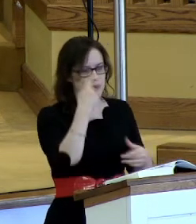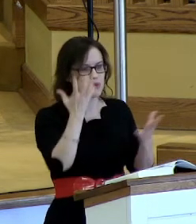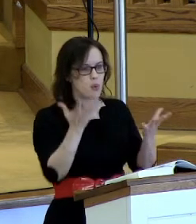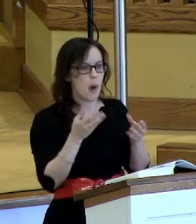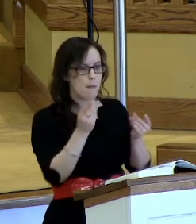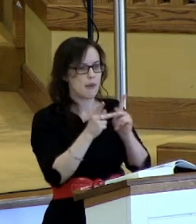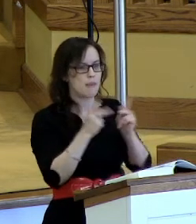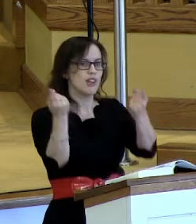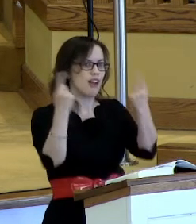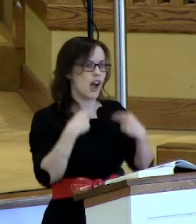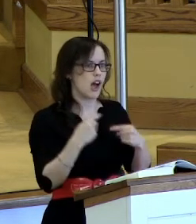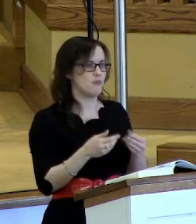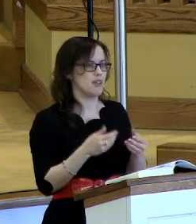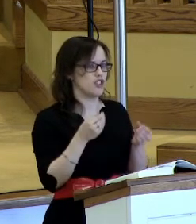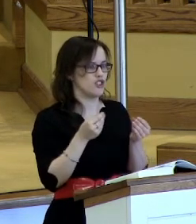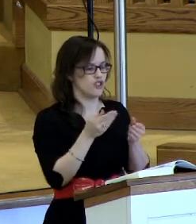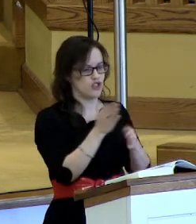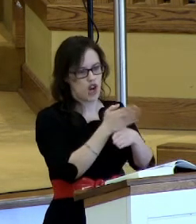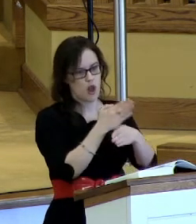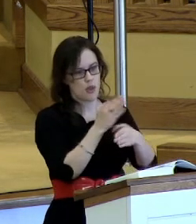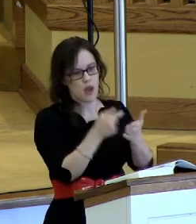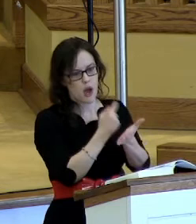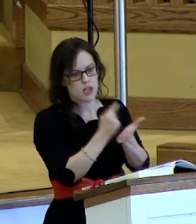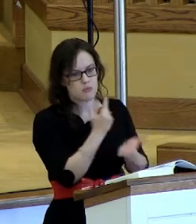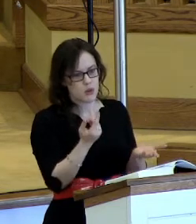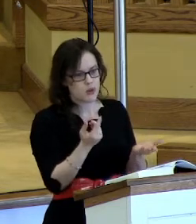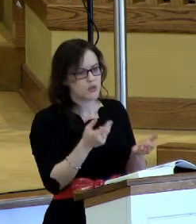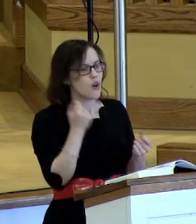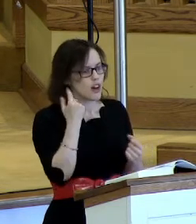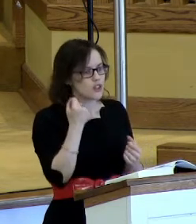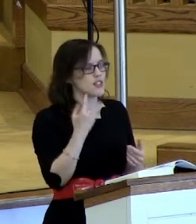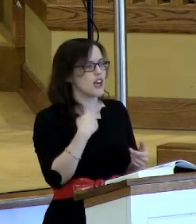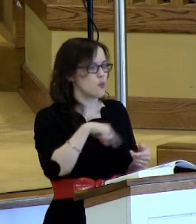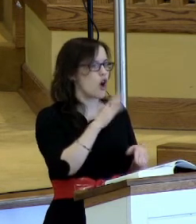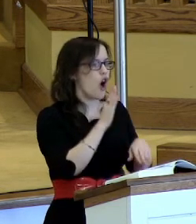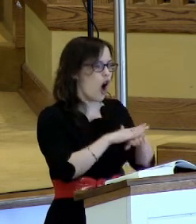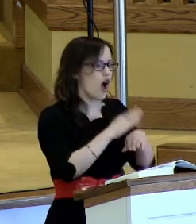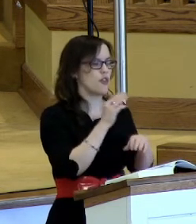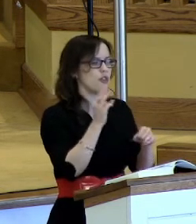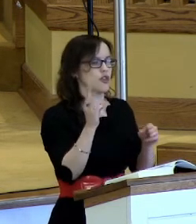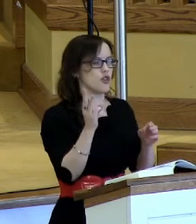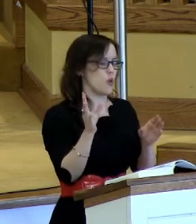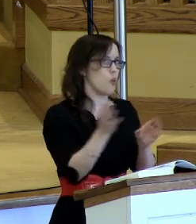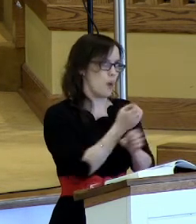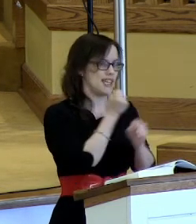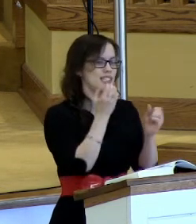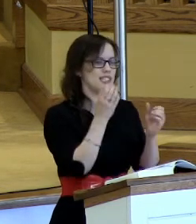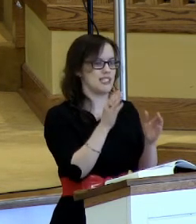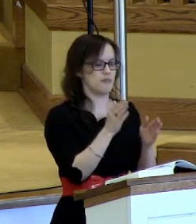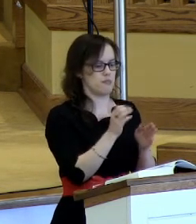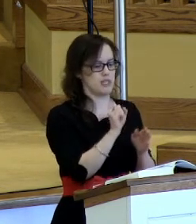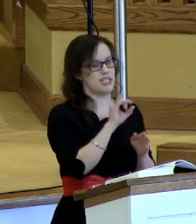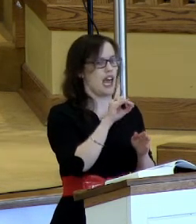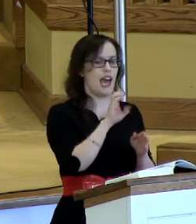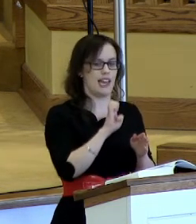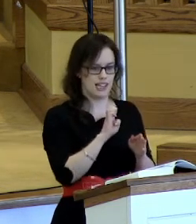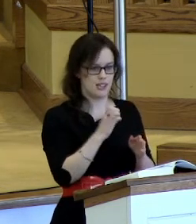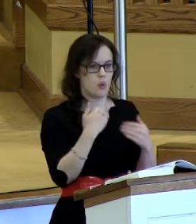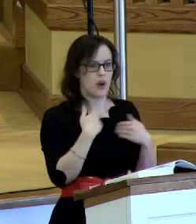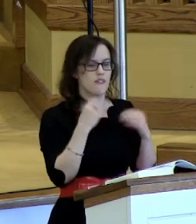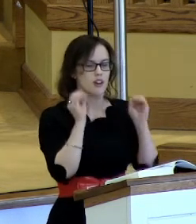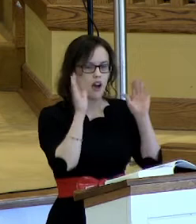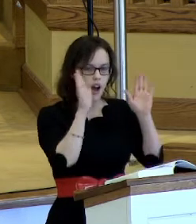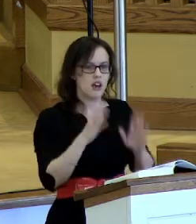for the cause of Christ. So, church, listen today. We are on the winning side, and not because of anything we've done, but because we have an excellent coach who's been